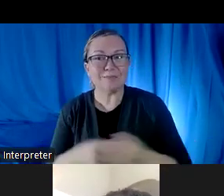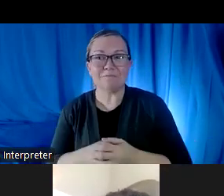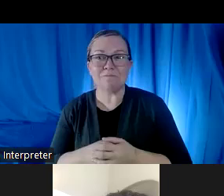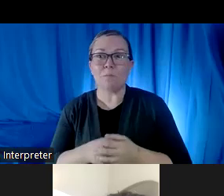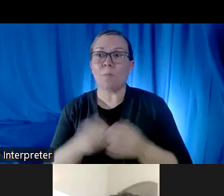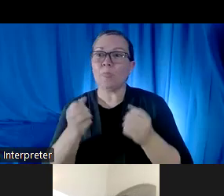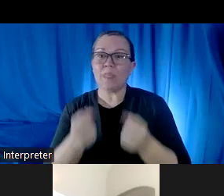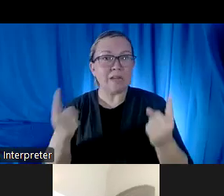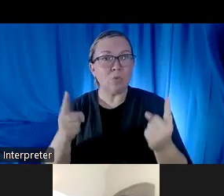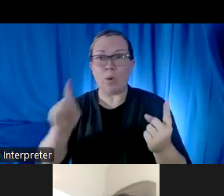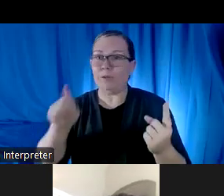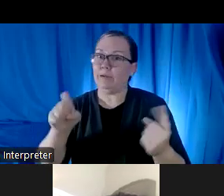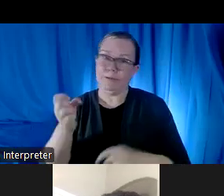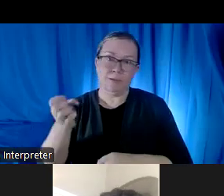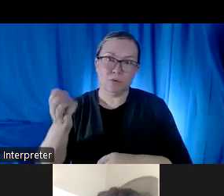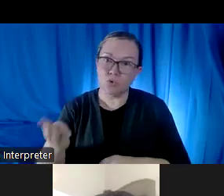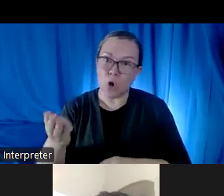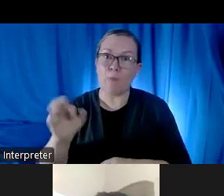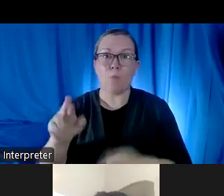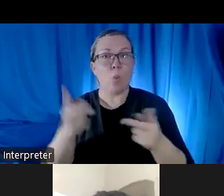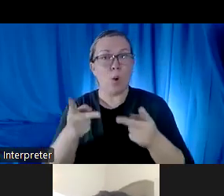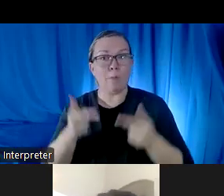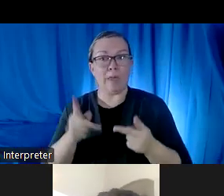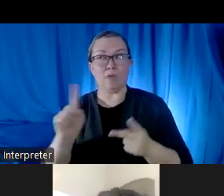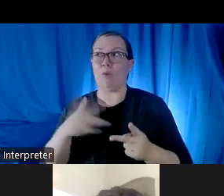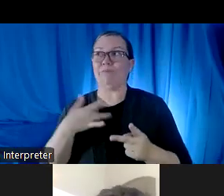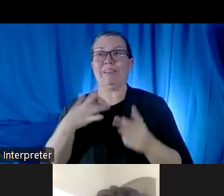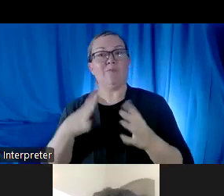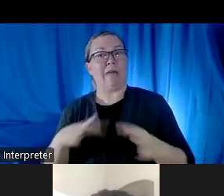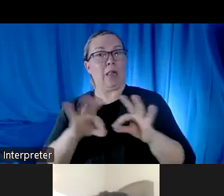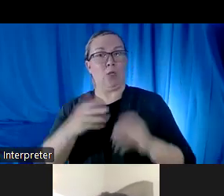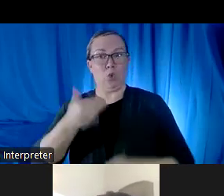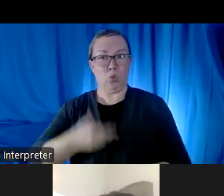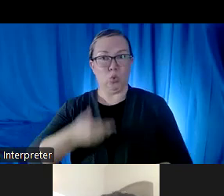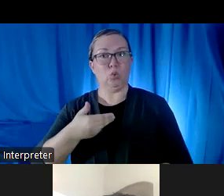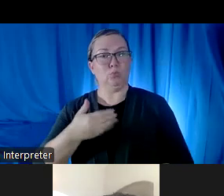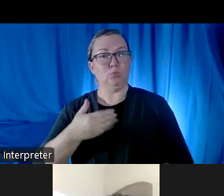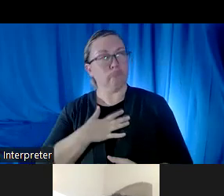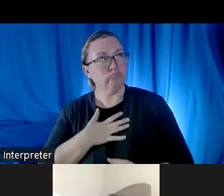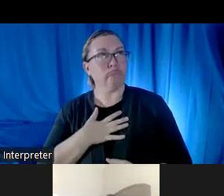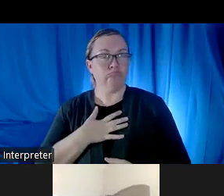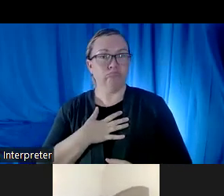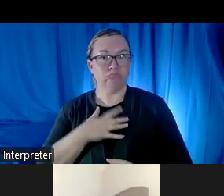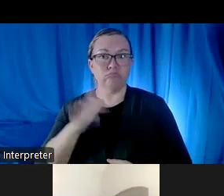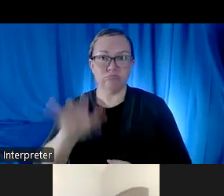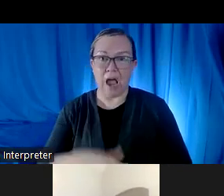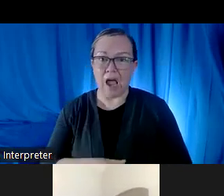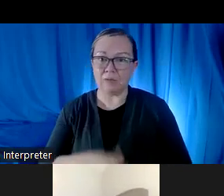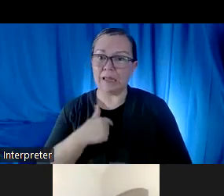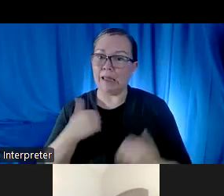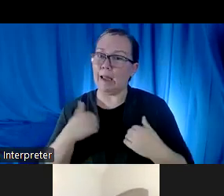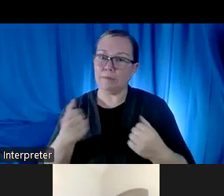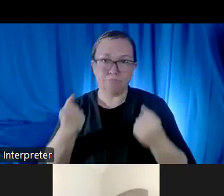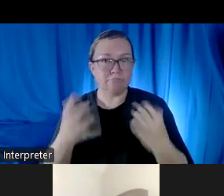Everybody needs a job or a place where they feel valued and important. I have a lot of